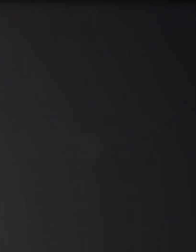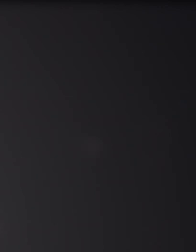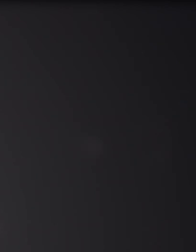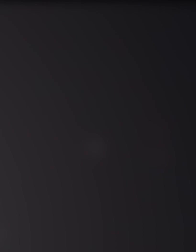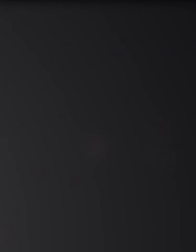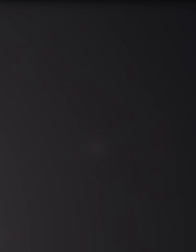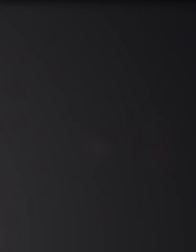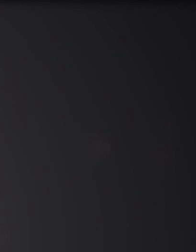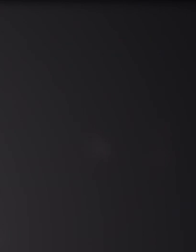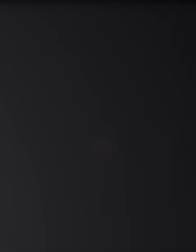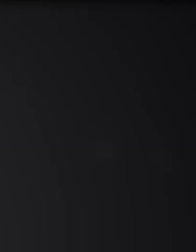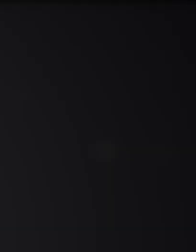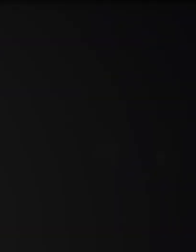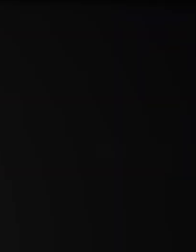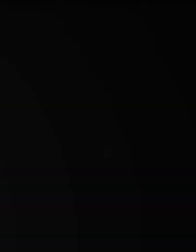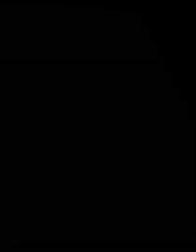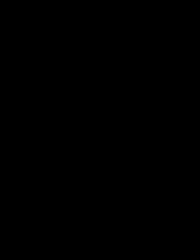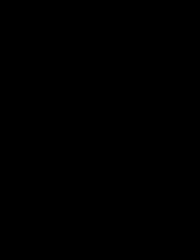cupertino.org/coronavirus.